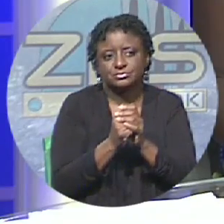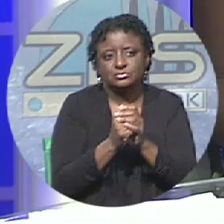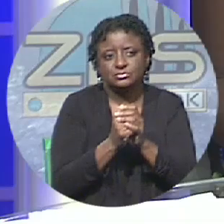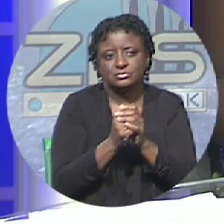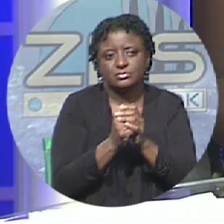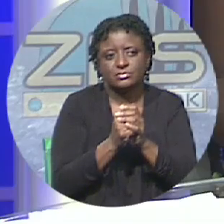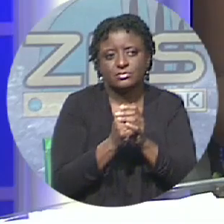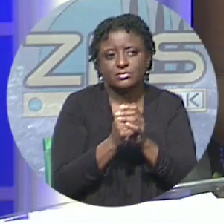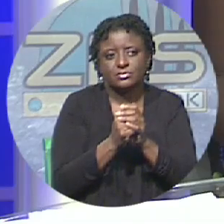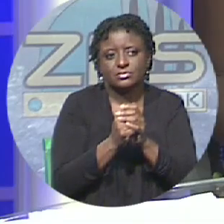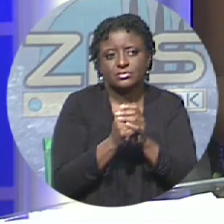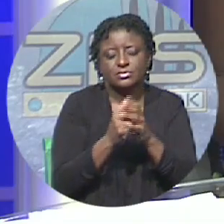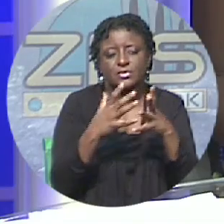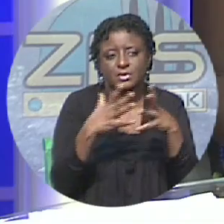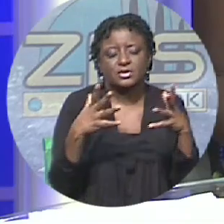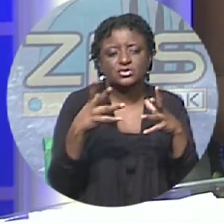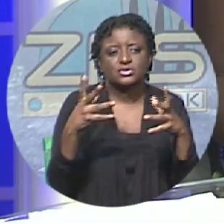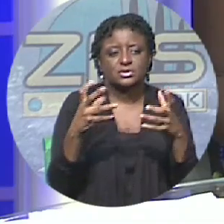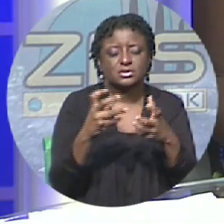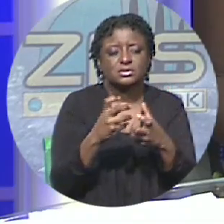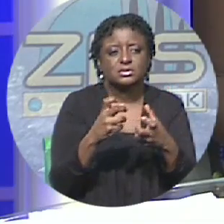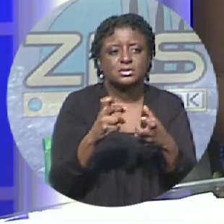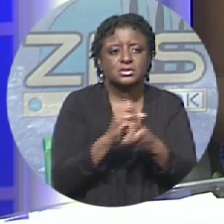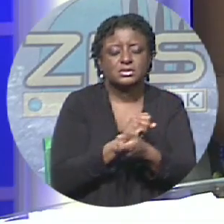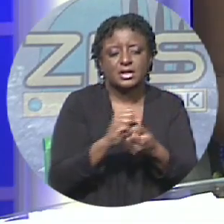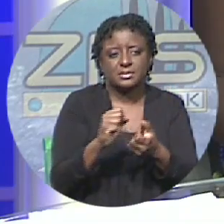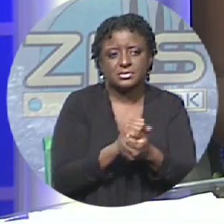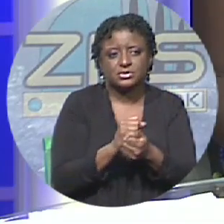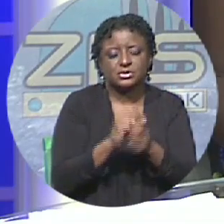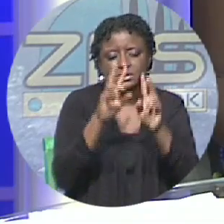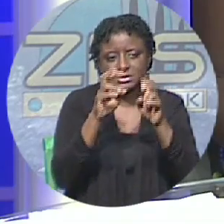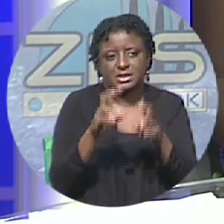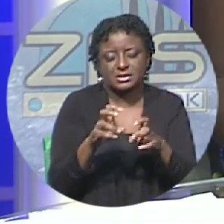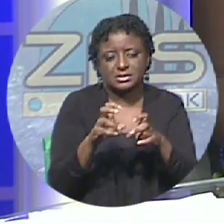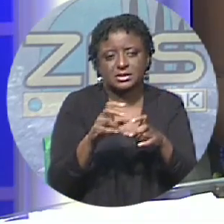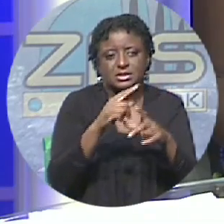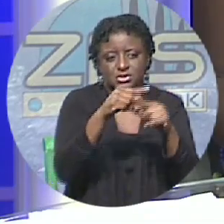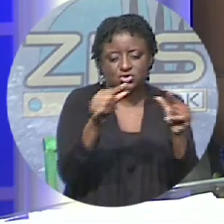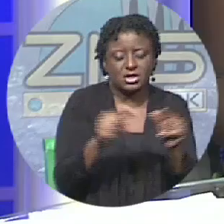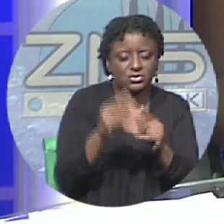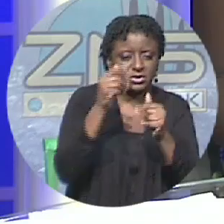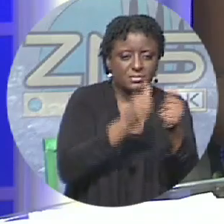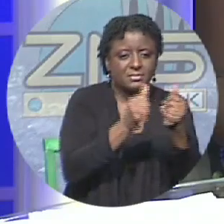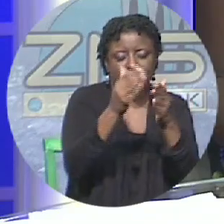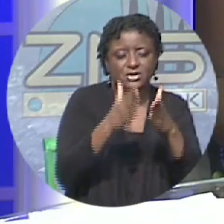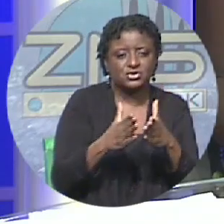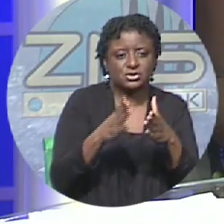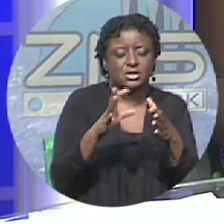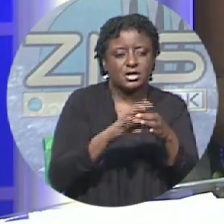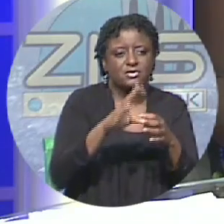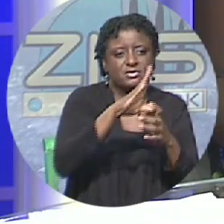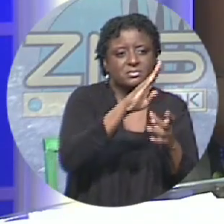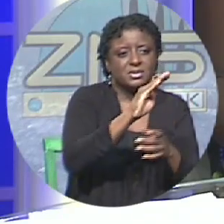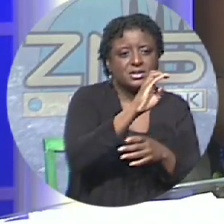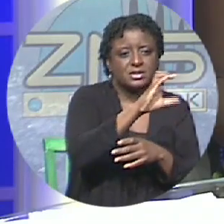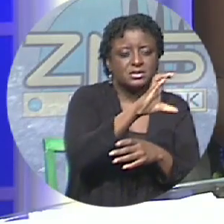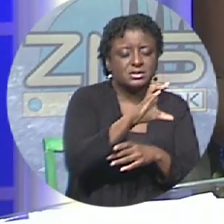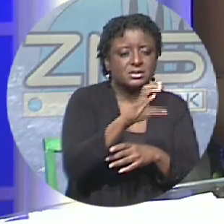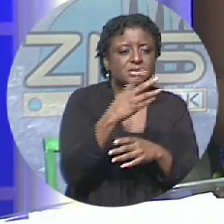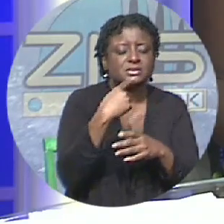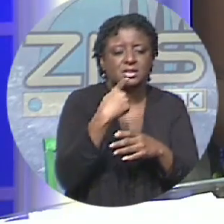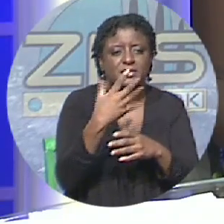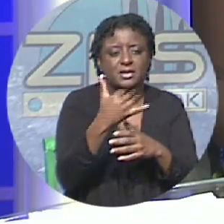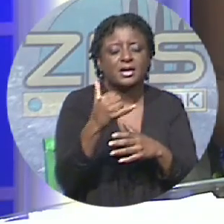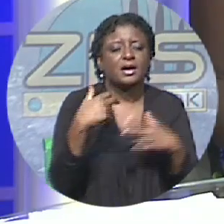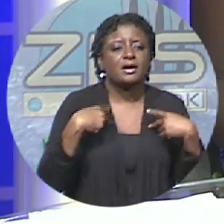during the storm recovery process. General Manager of the Bahamas Electricity Corporation, Kevin Basin, says while they've gotten the clearance to